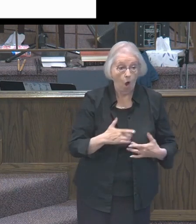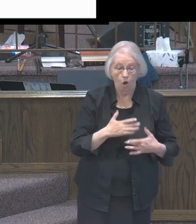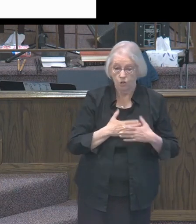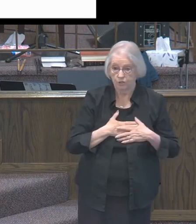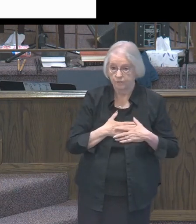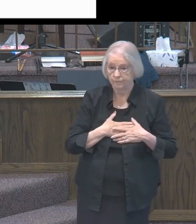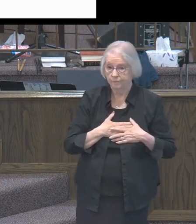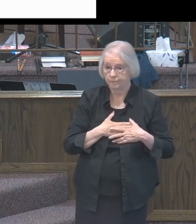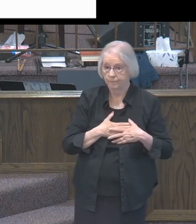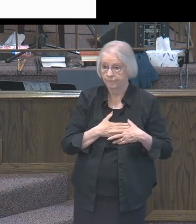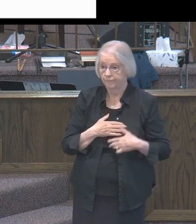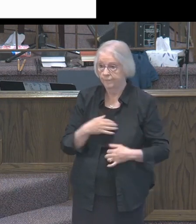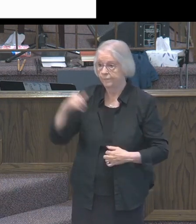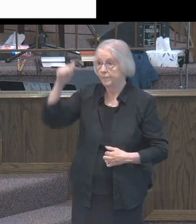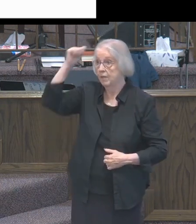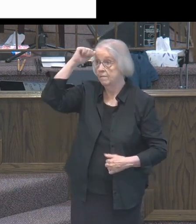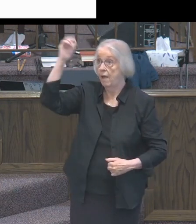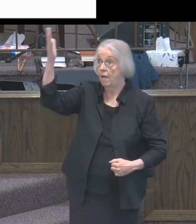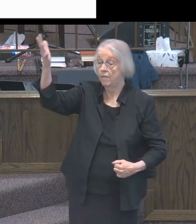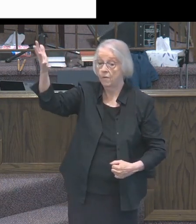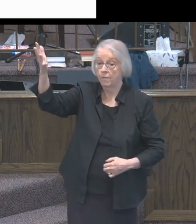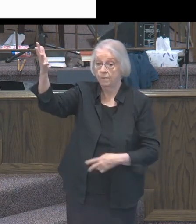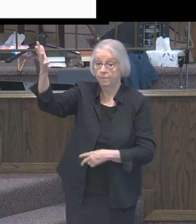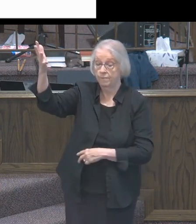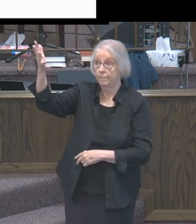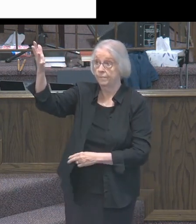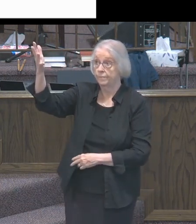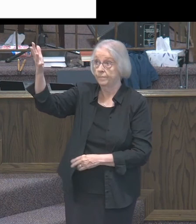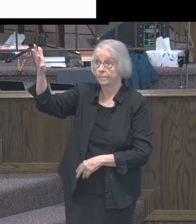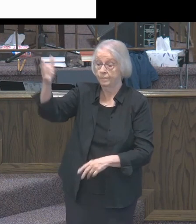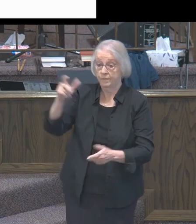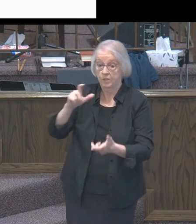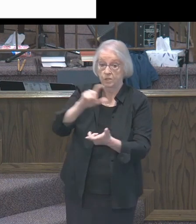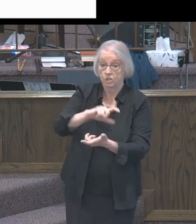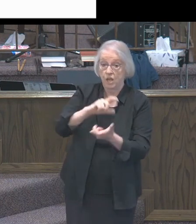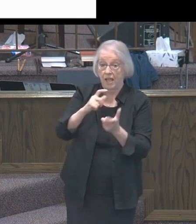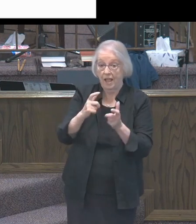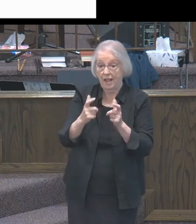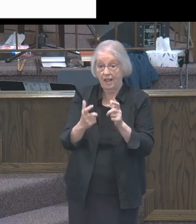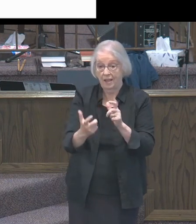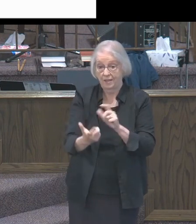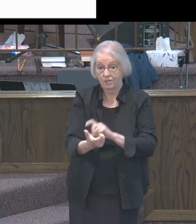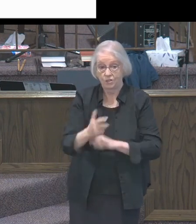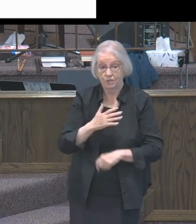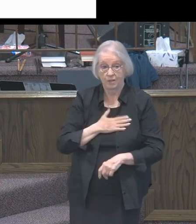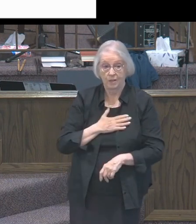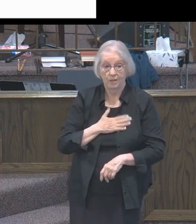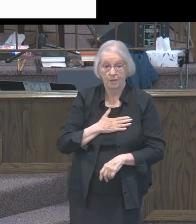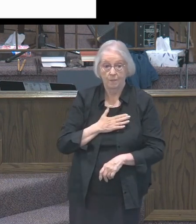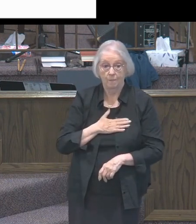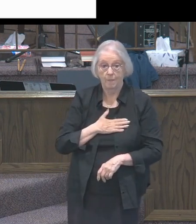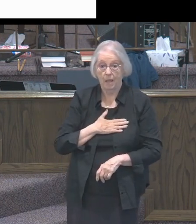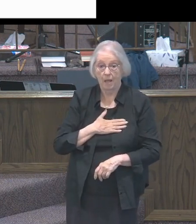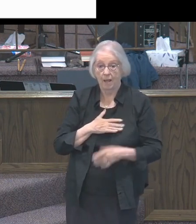"Be reconciled to your brother. Agree with your adversary quickly." You know what? I did something